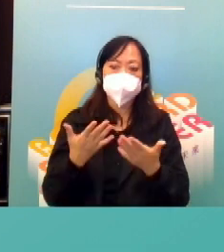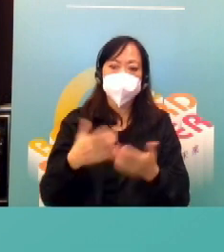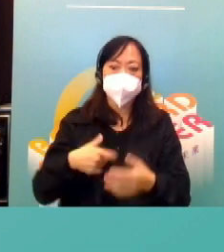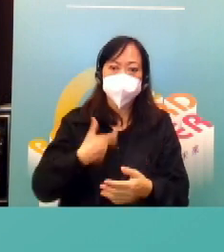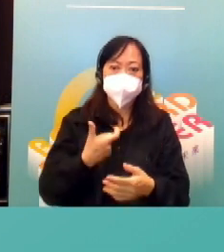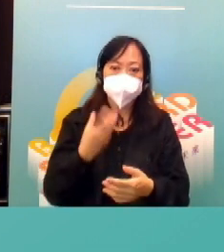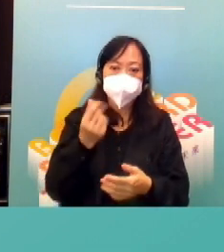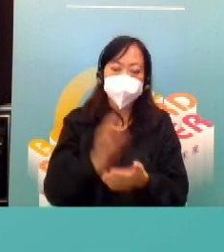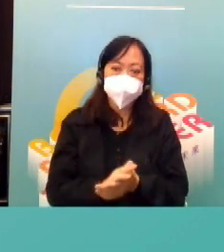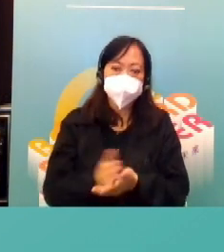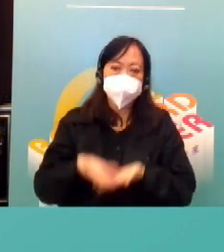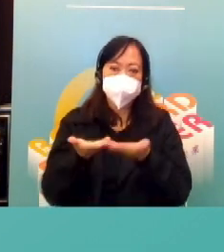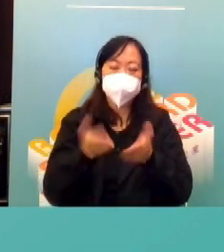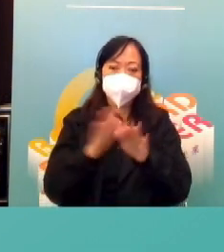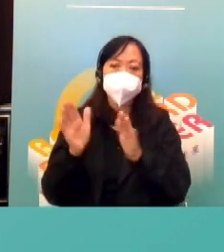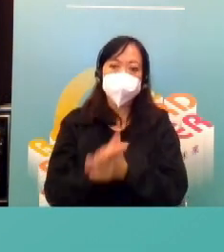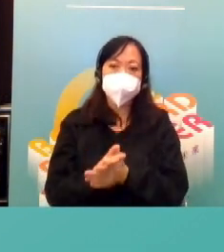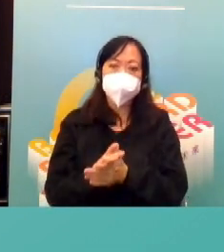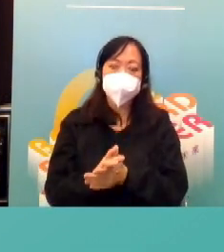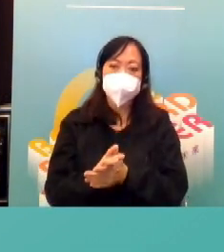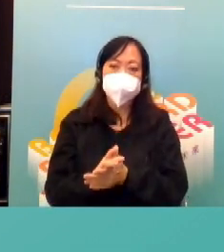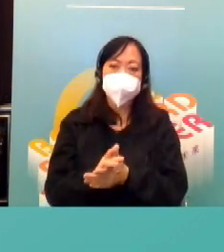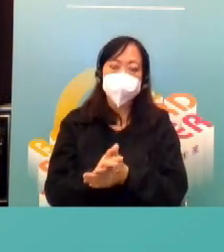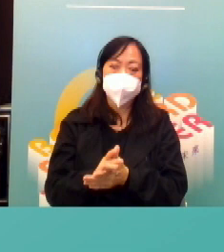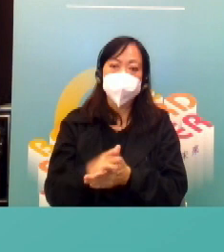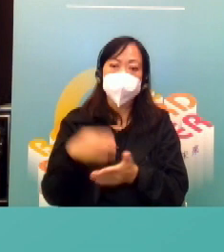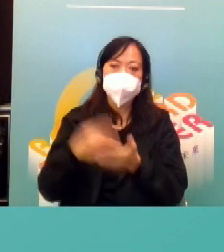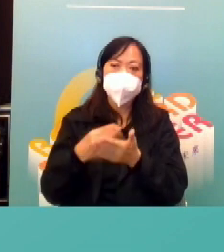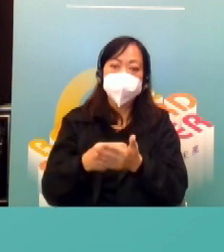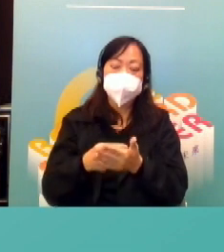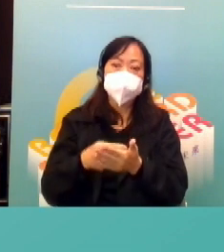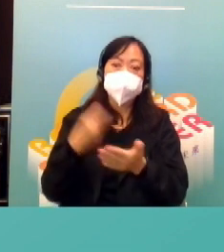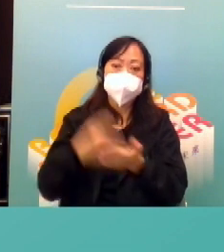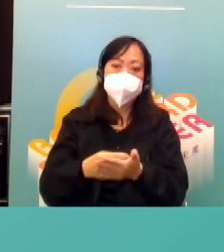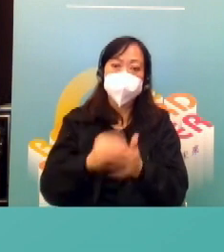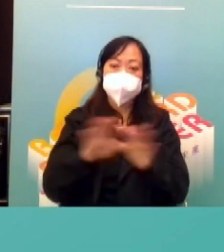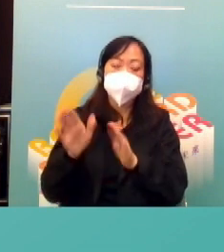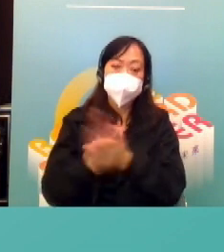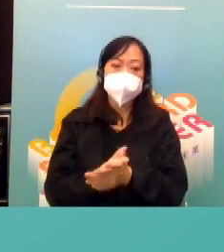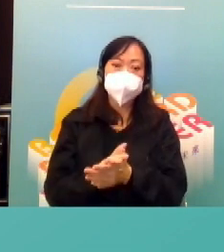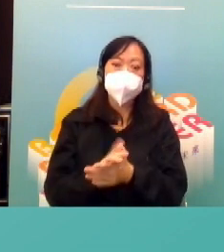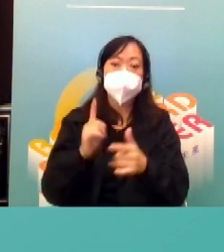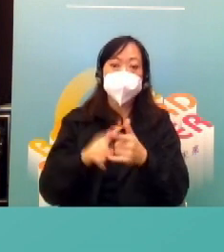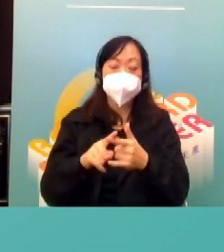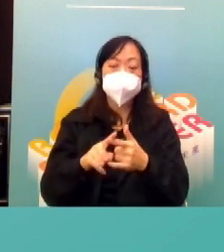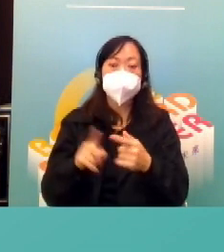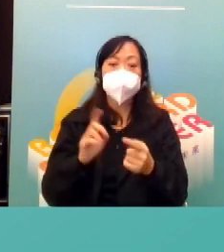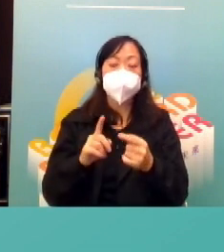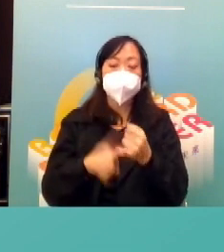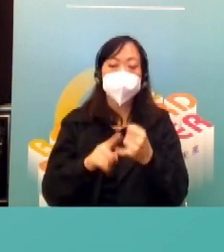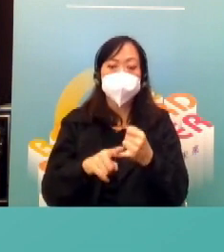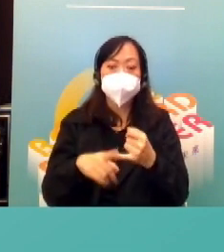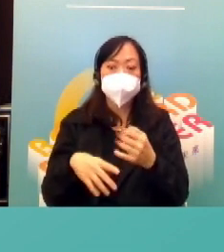in the former example, the donor is defining a specific solution to the